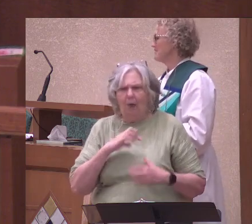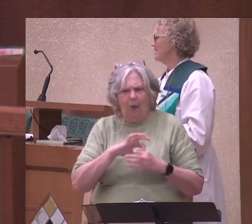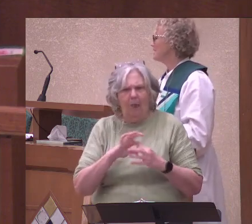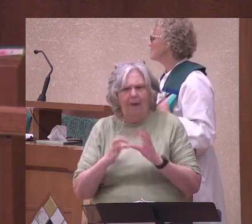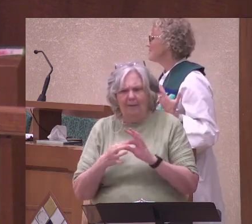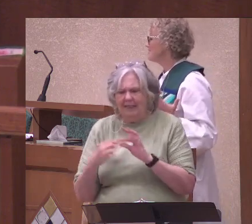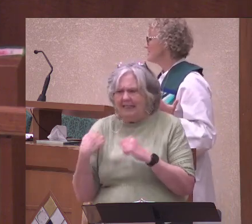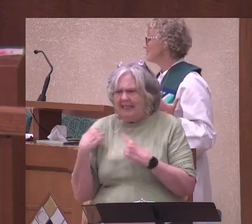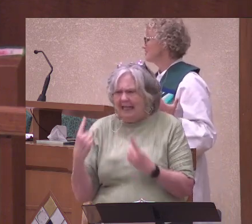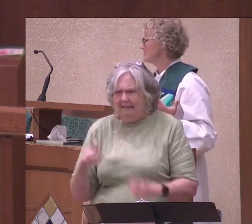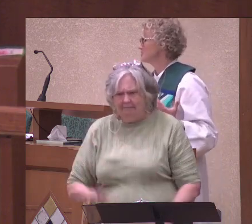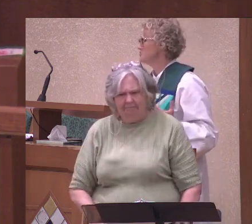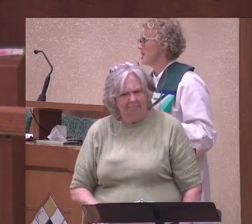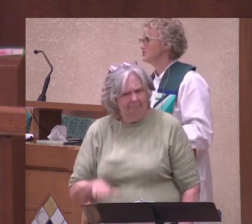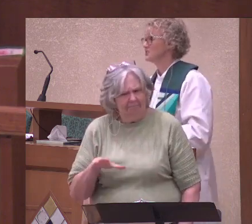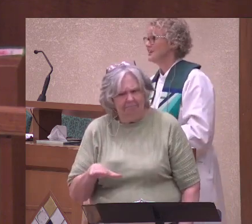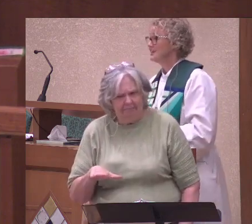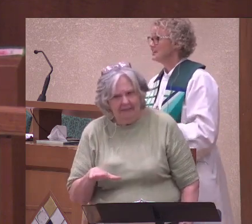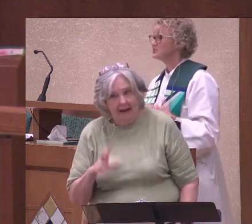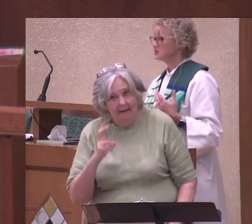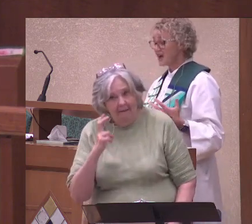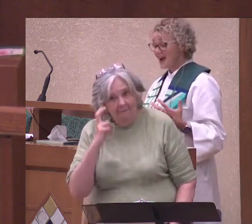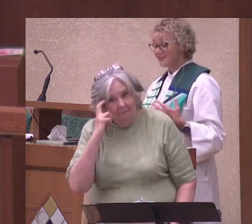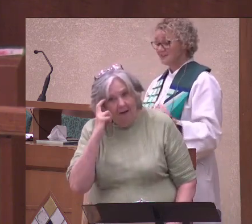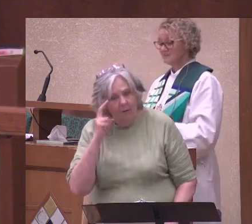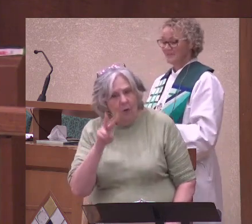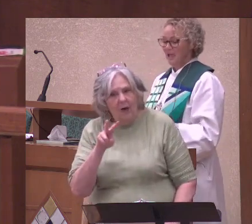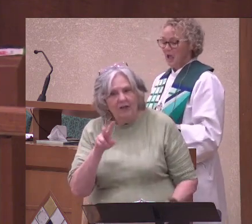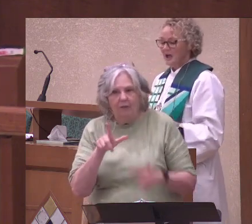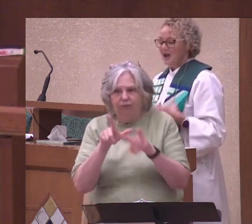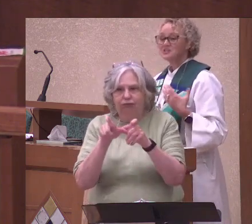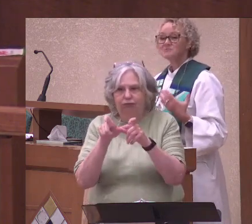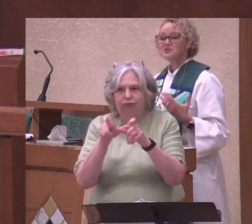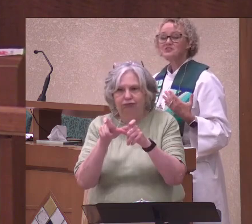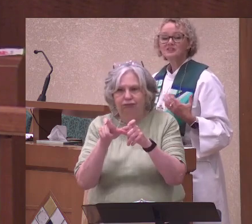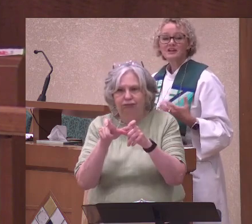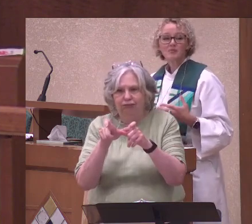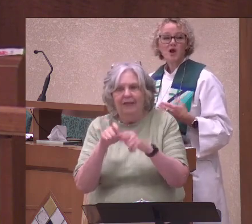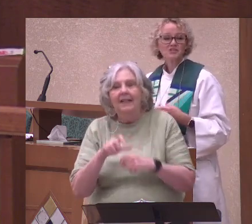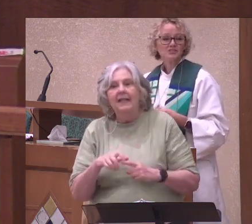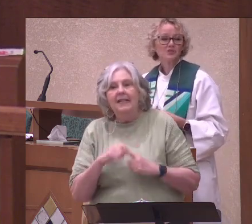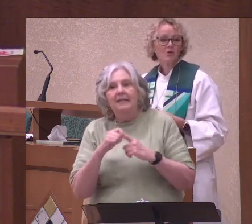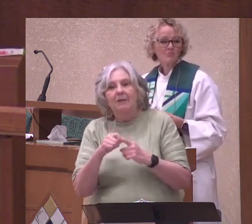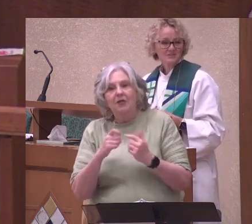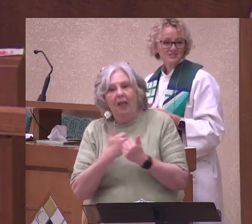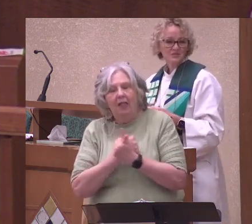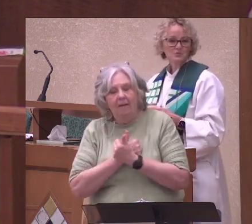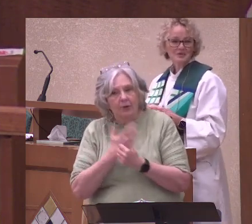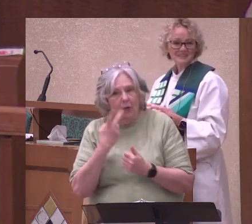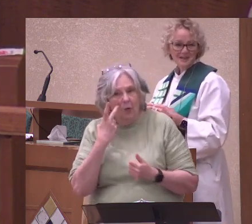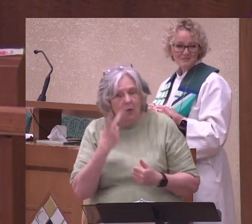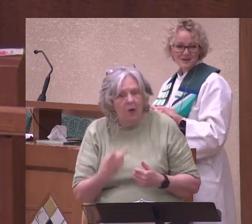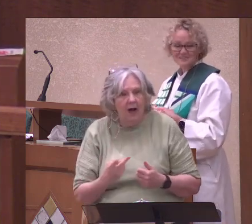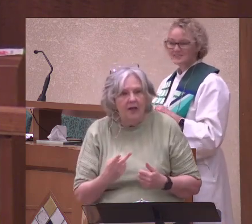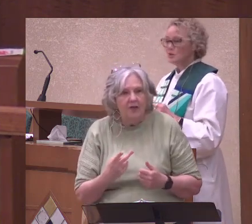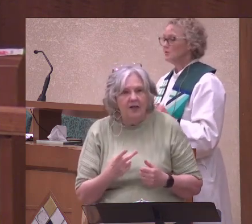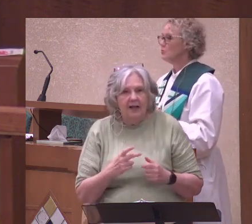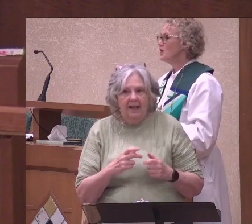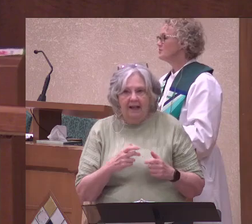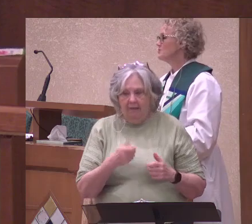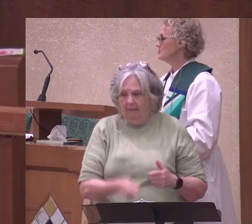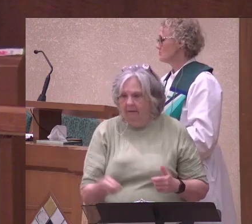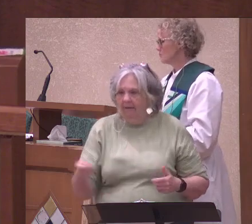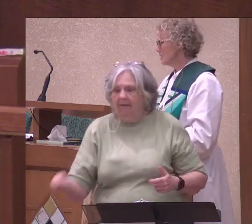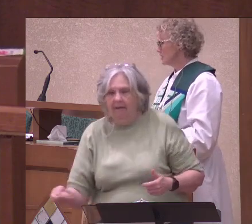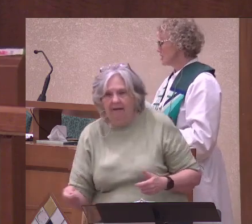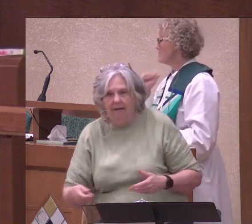girl, and one of my favorite events to watch is track. I especially like watching the moments in a relay race when